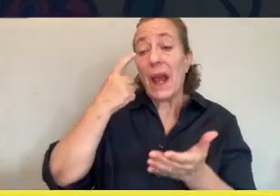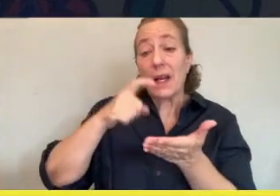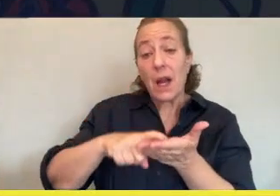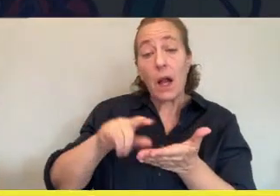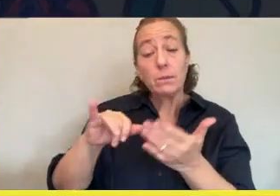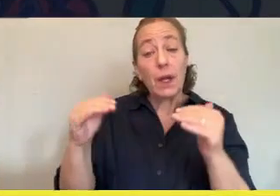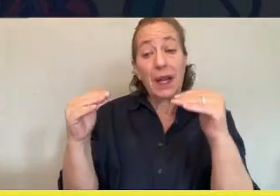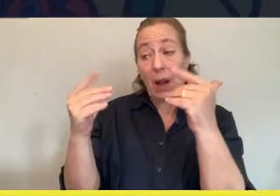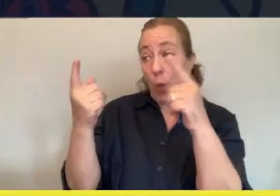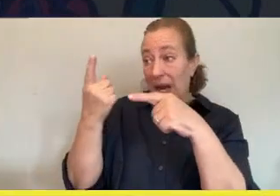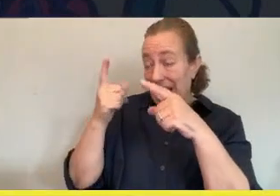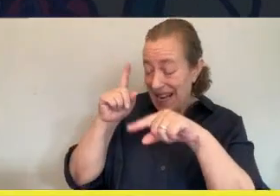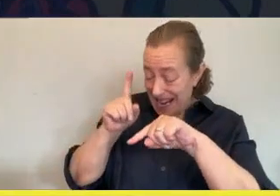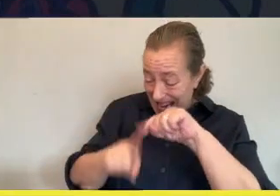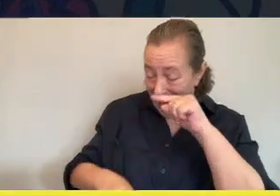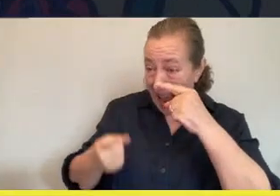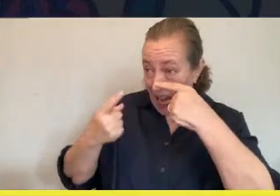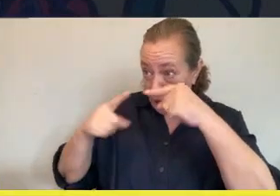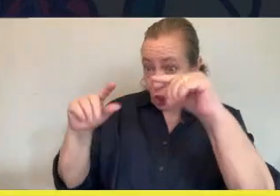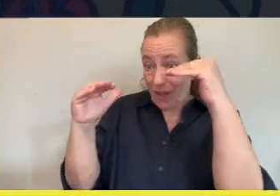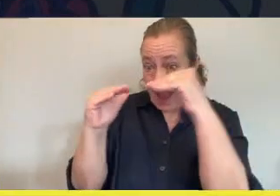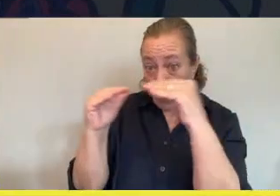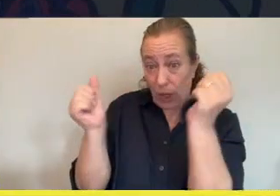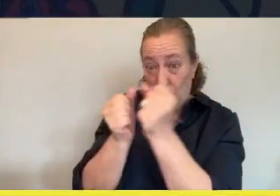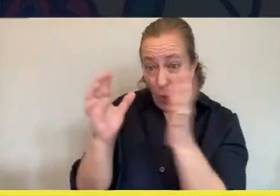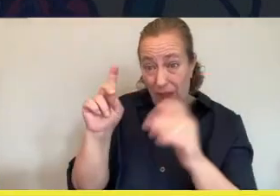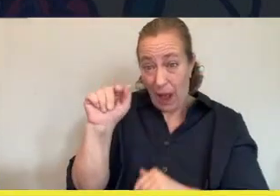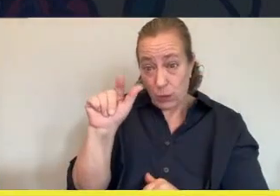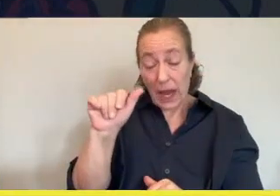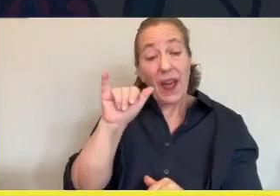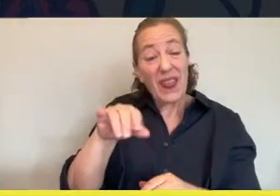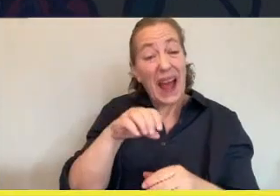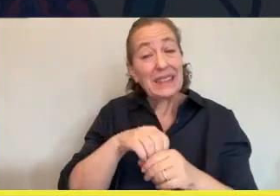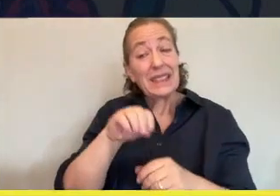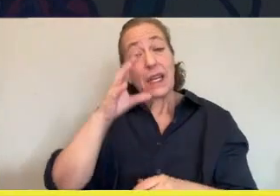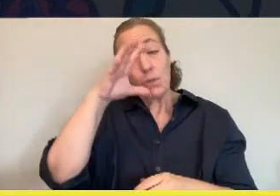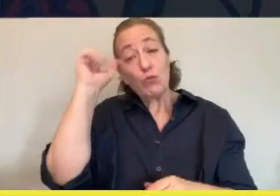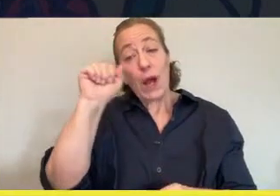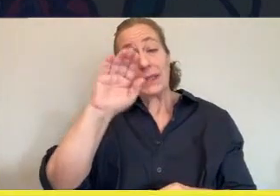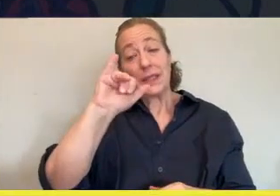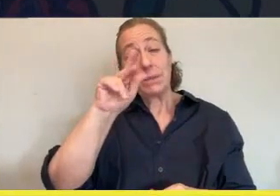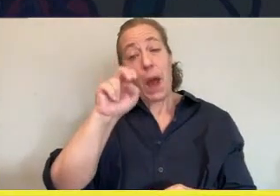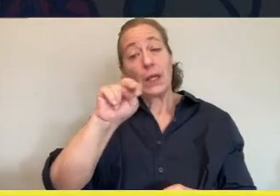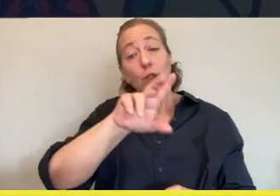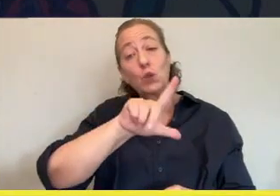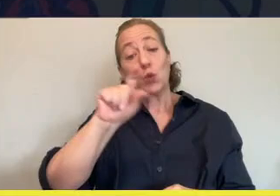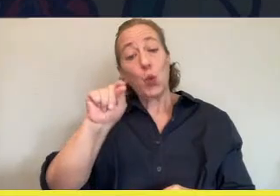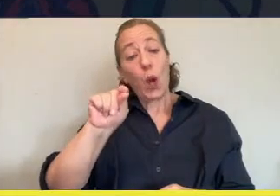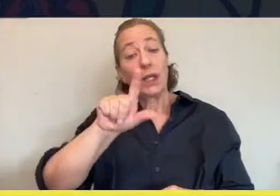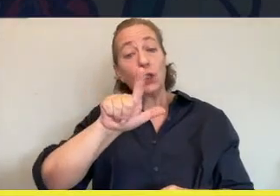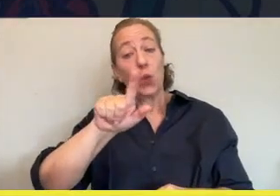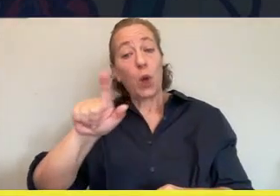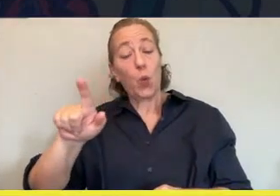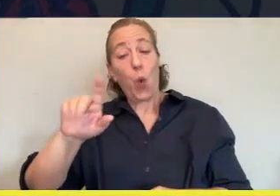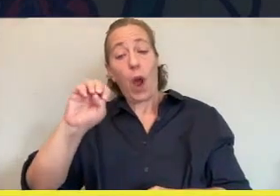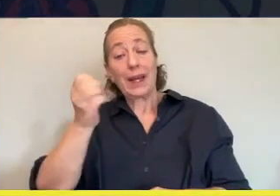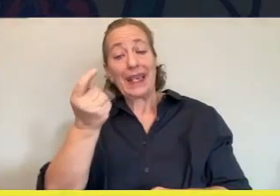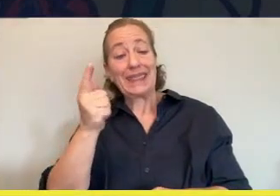without it is embedded in President Biden's 2021 executive order on advancing